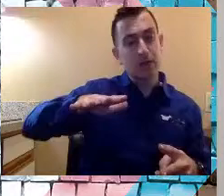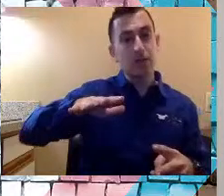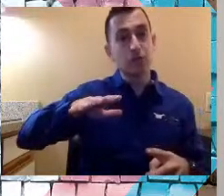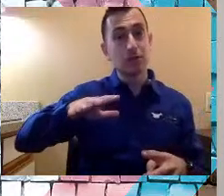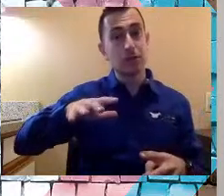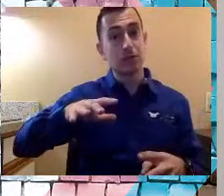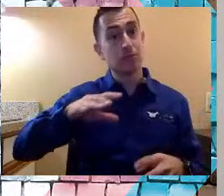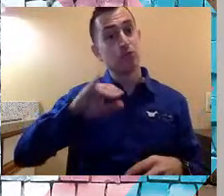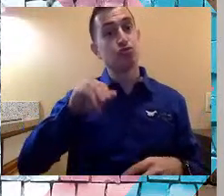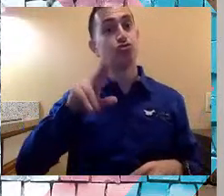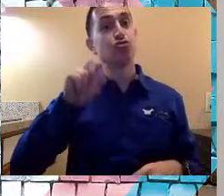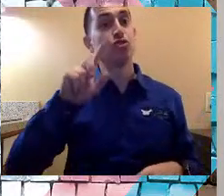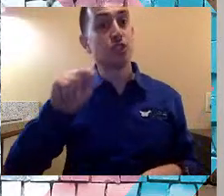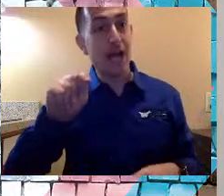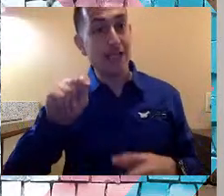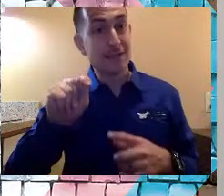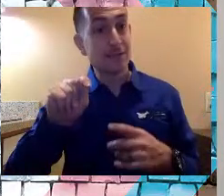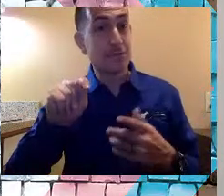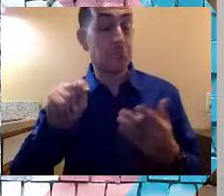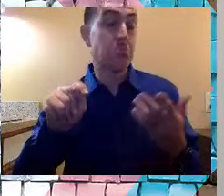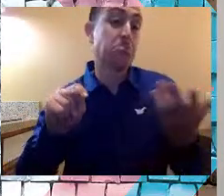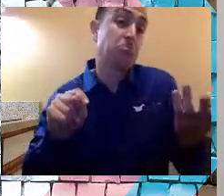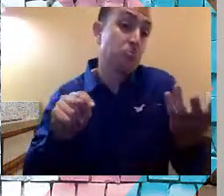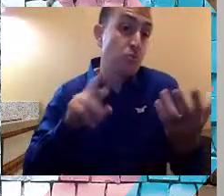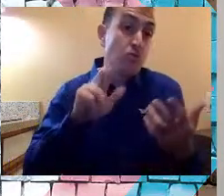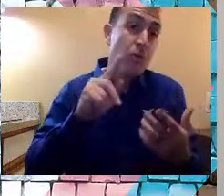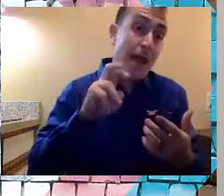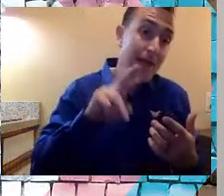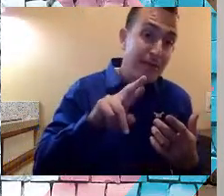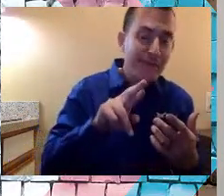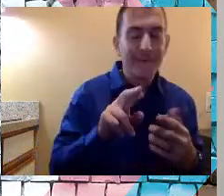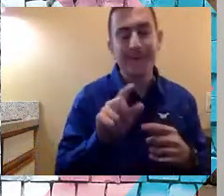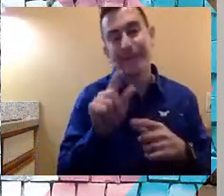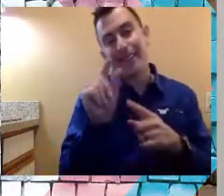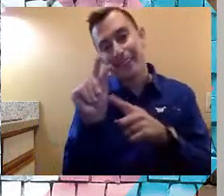just, rather, a little,